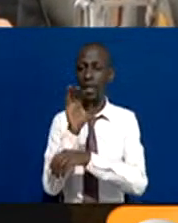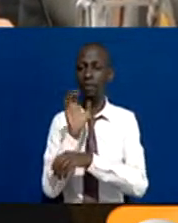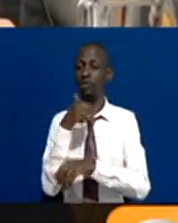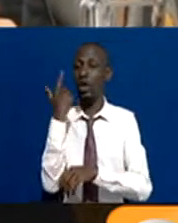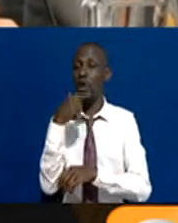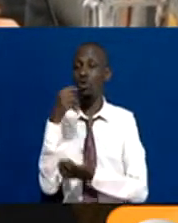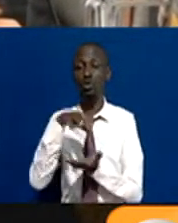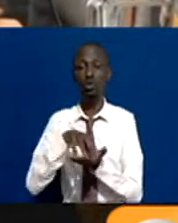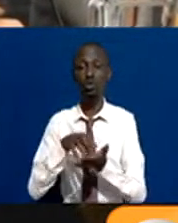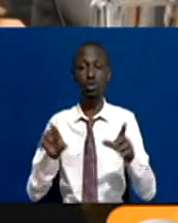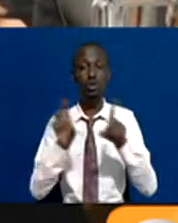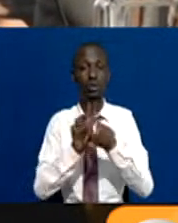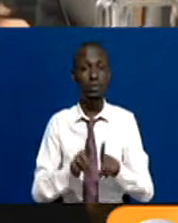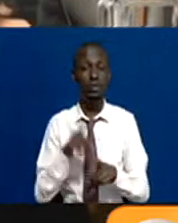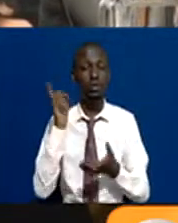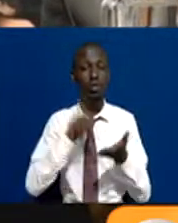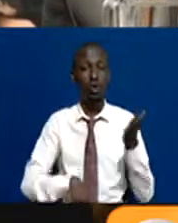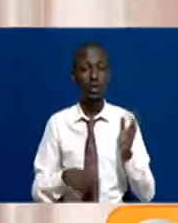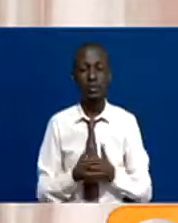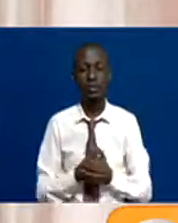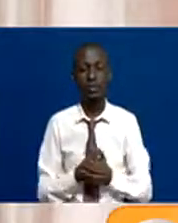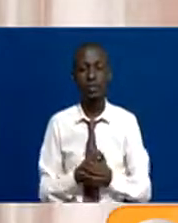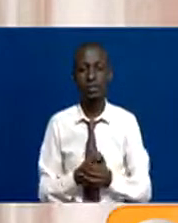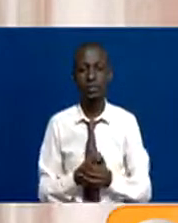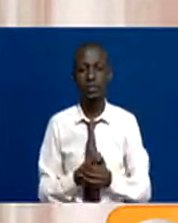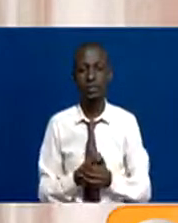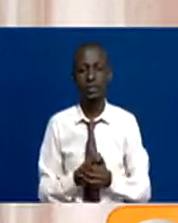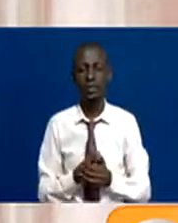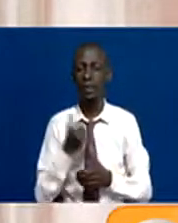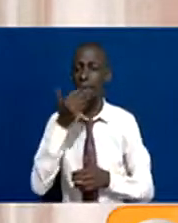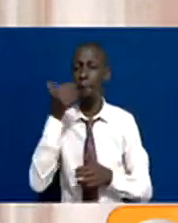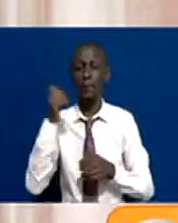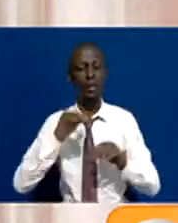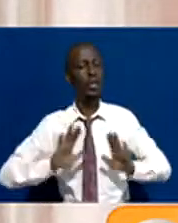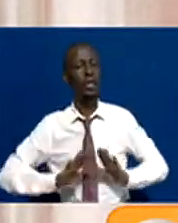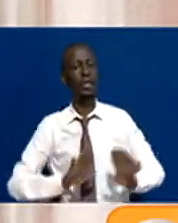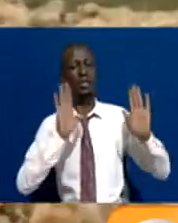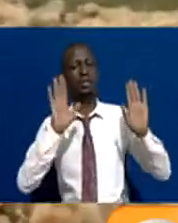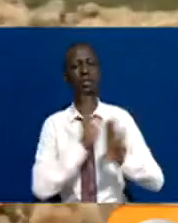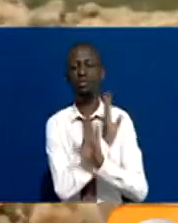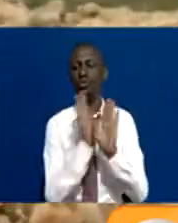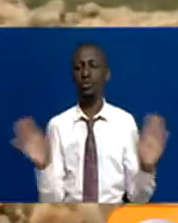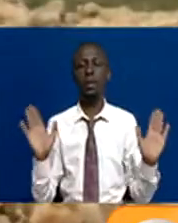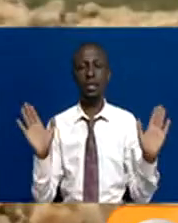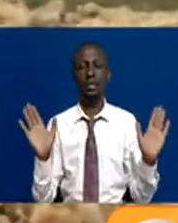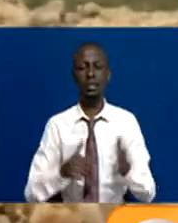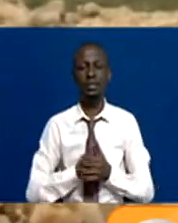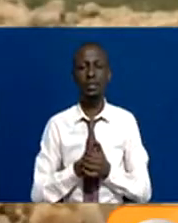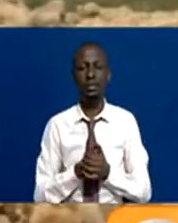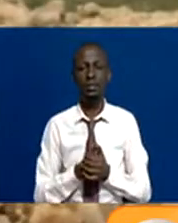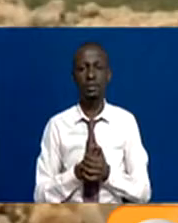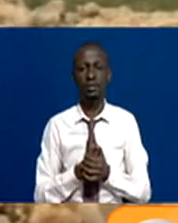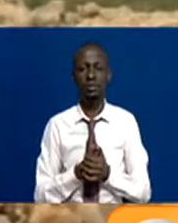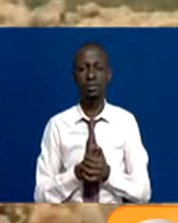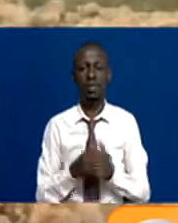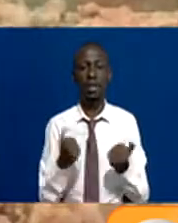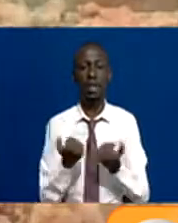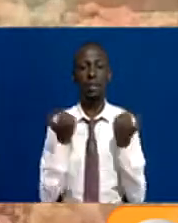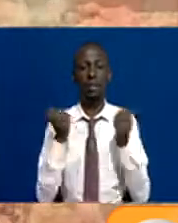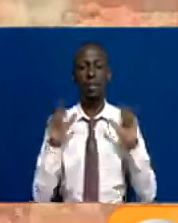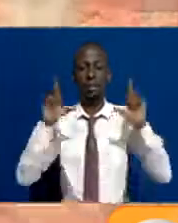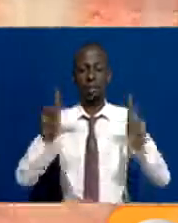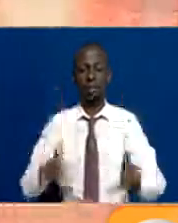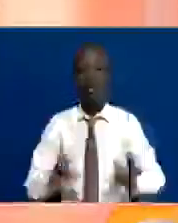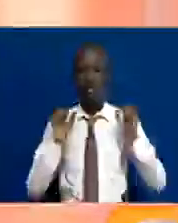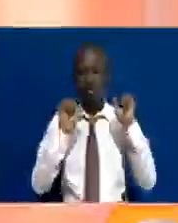similar situations is this. Walk away. That's all I can say. Advice that saved her life,